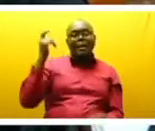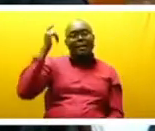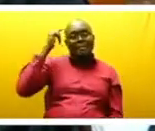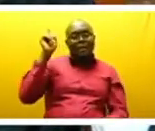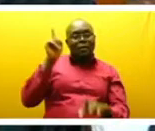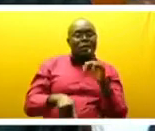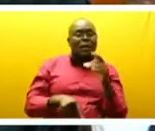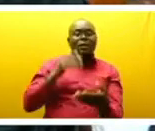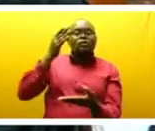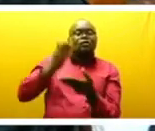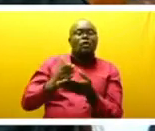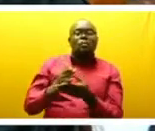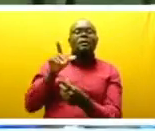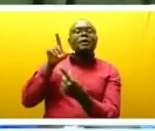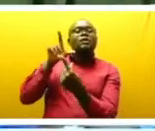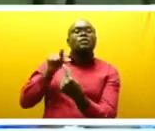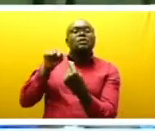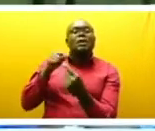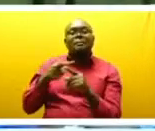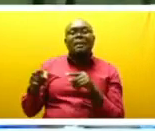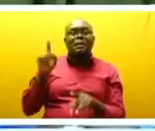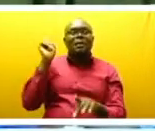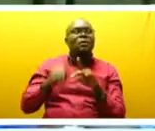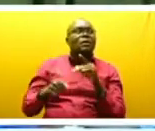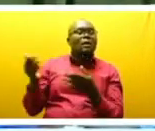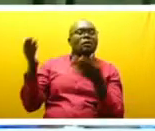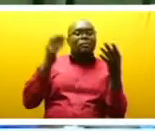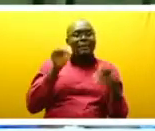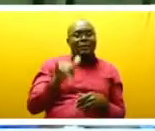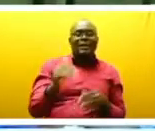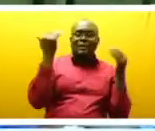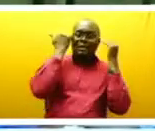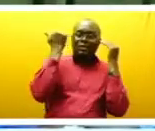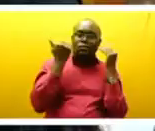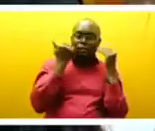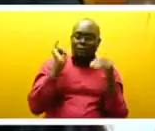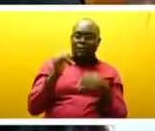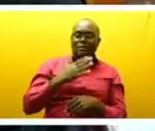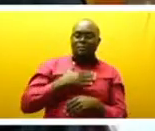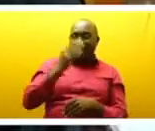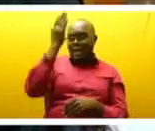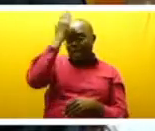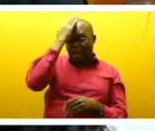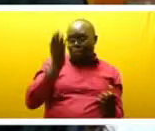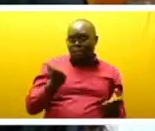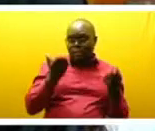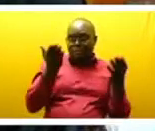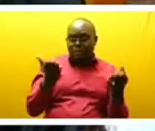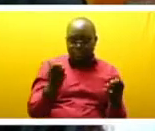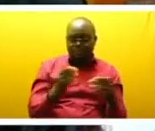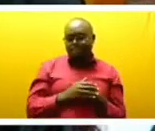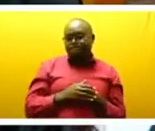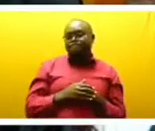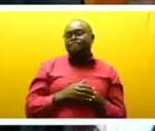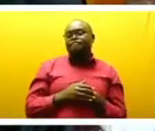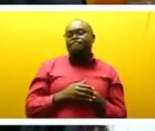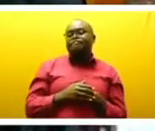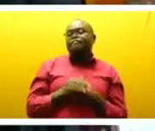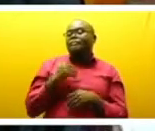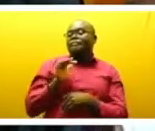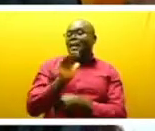tweeting. They are entitled to, but we can't bring it to this court. That's my humble submission. I beg that